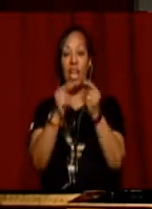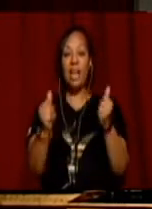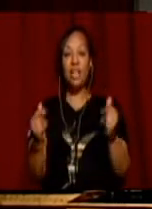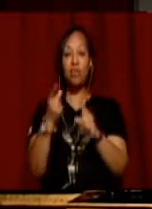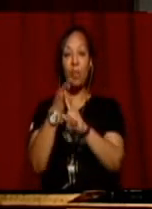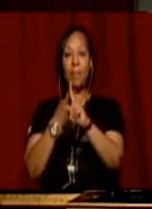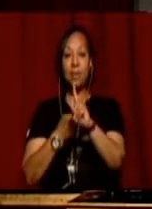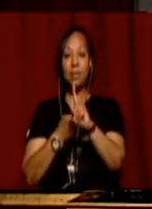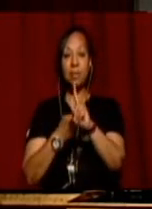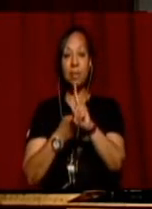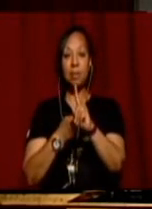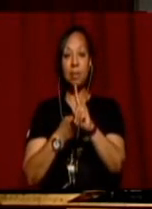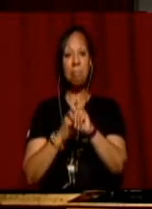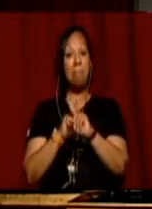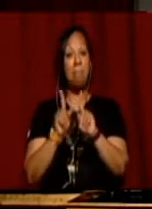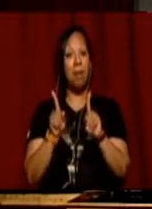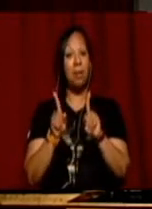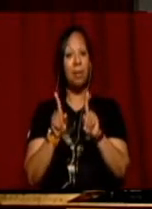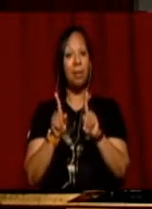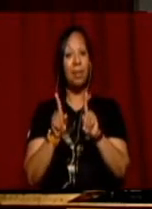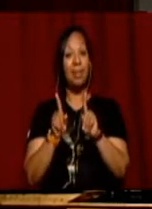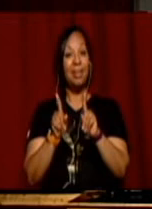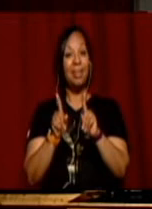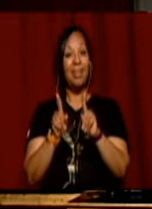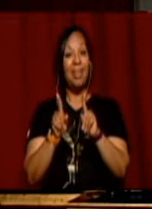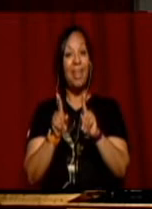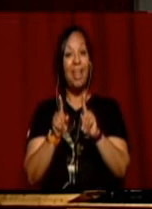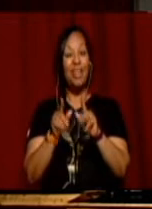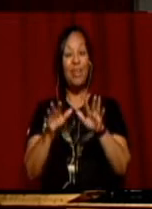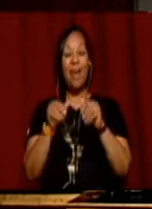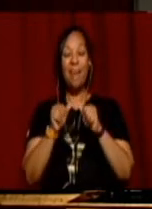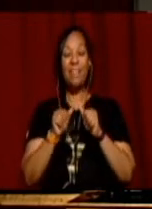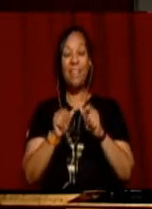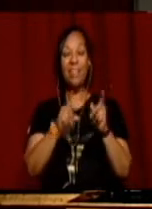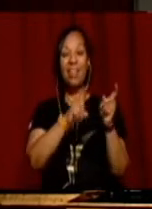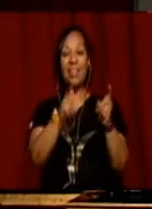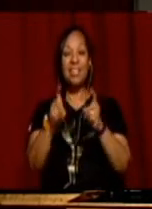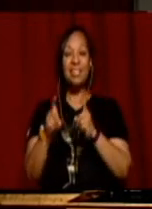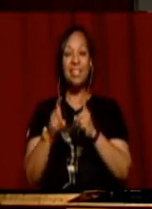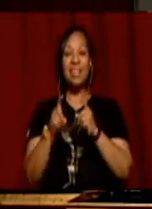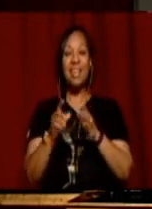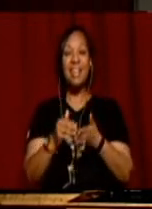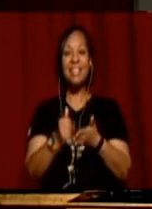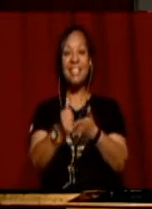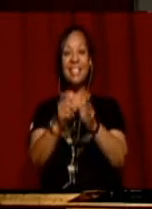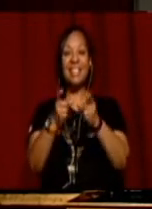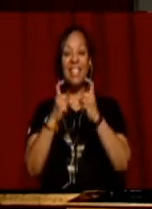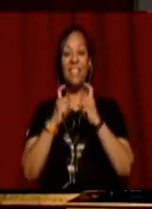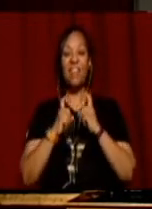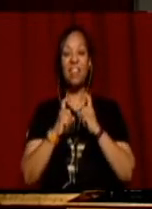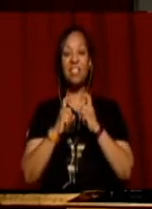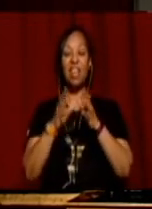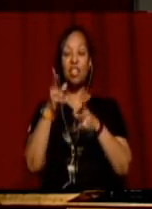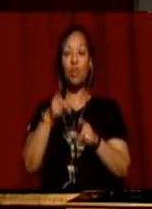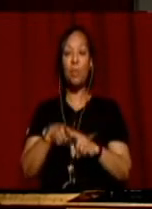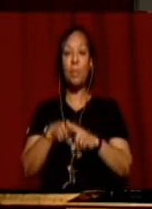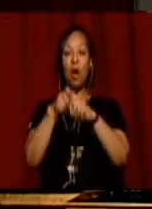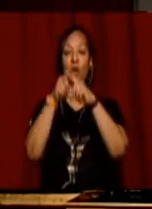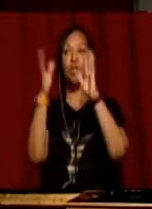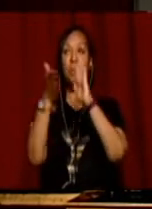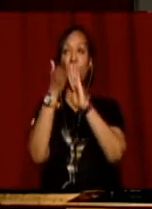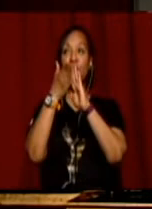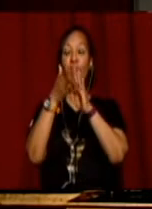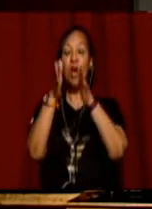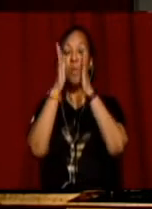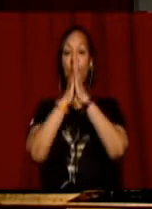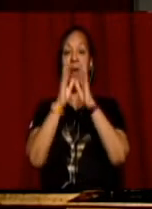months. But yet, you've counted us among those who are privileged to have our lives, and we pause to praise you. We do pray